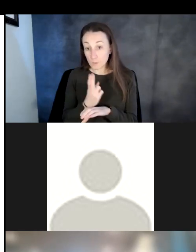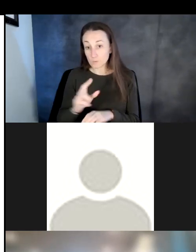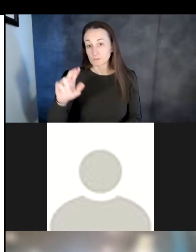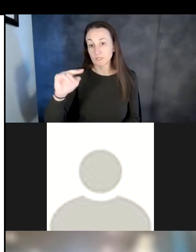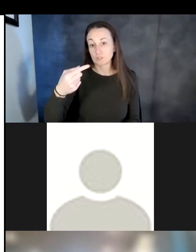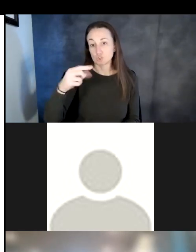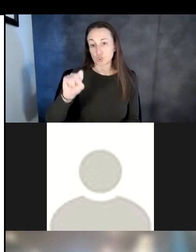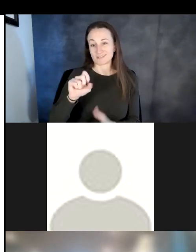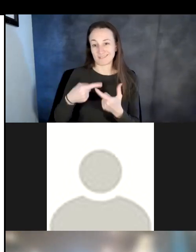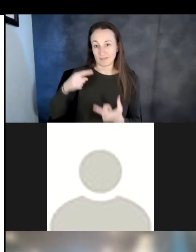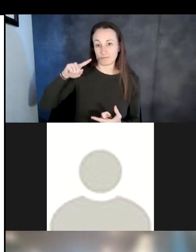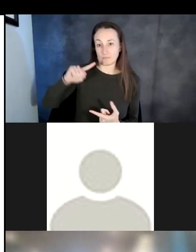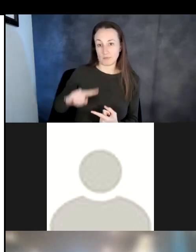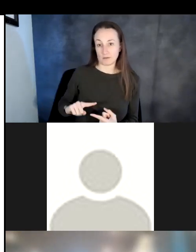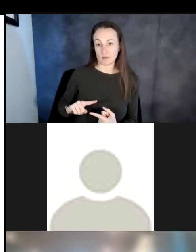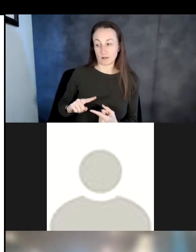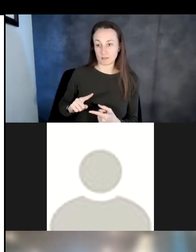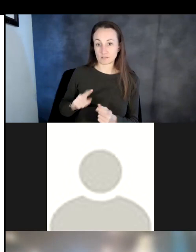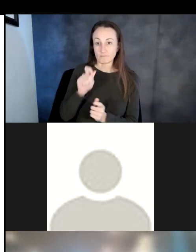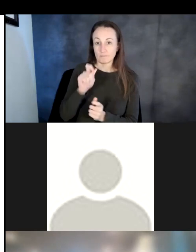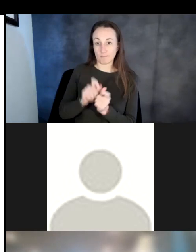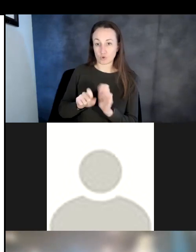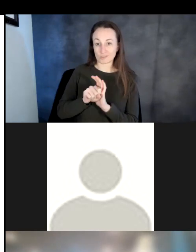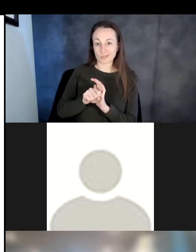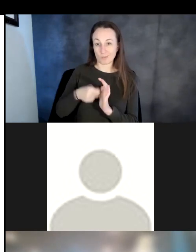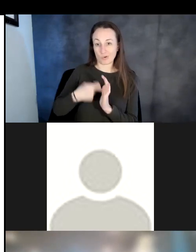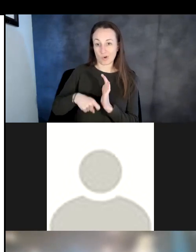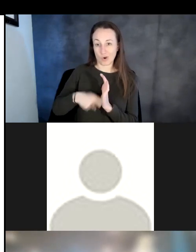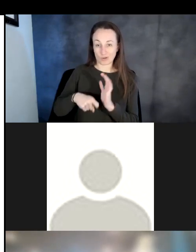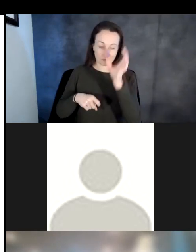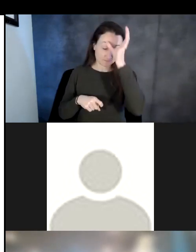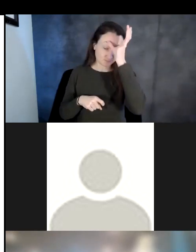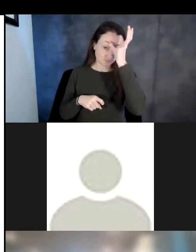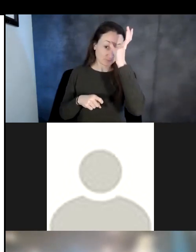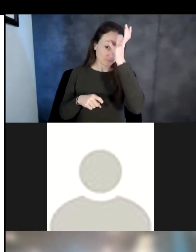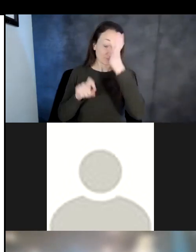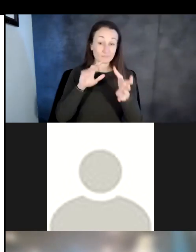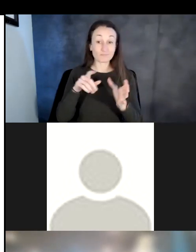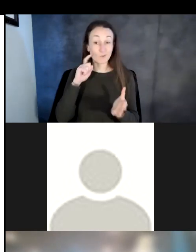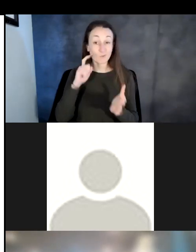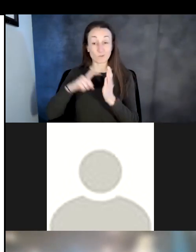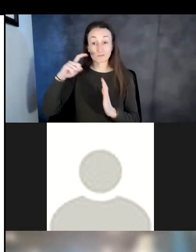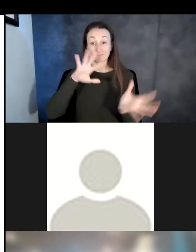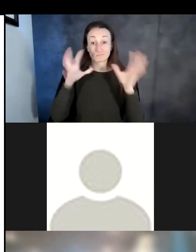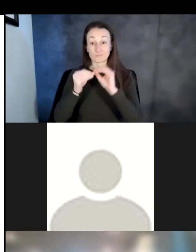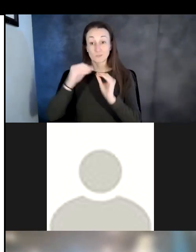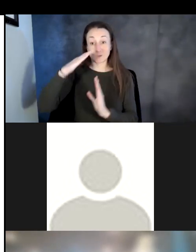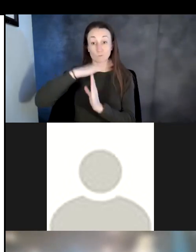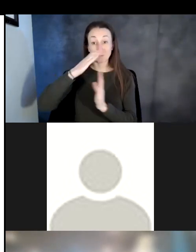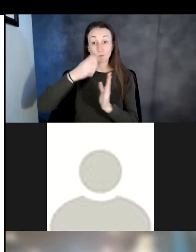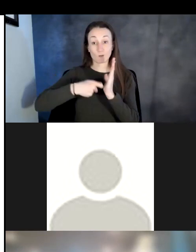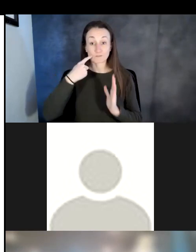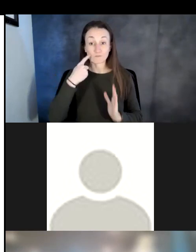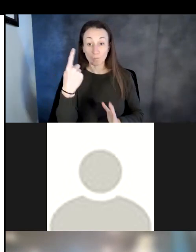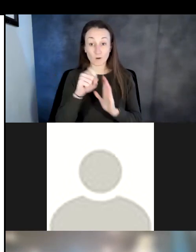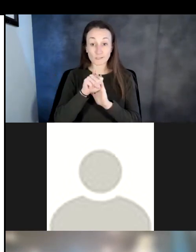can kind of minimize the per sample cost. We can drop that cost. But notice the total cost up here for one